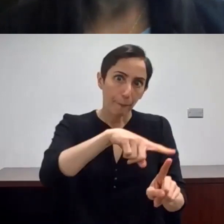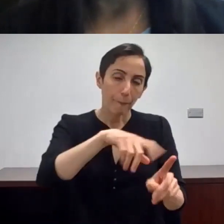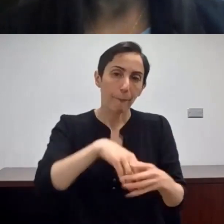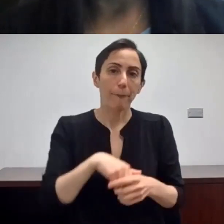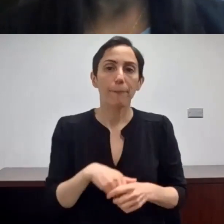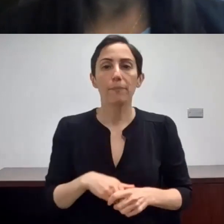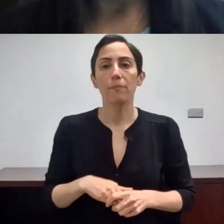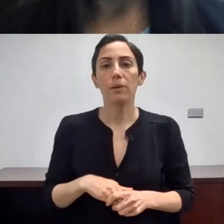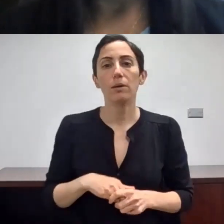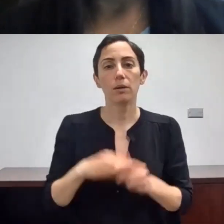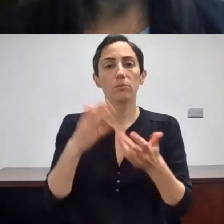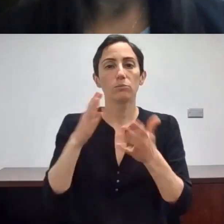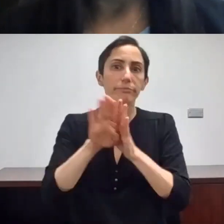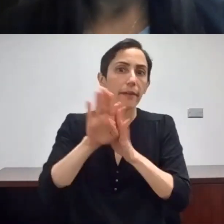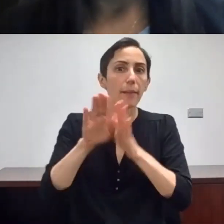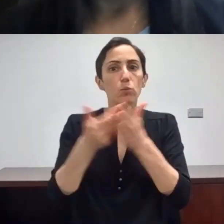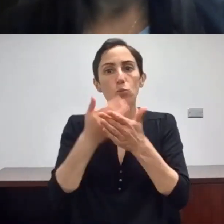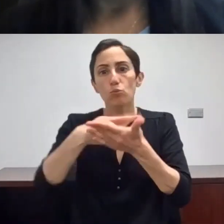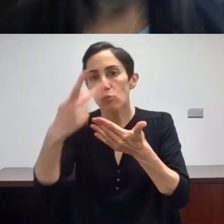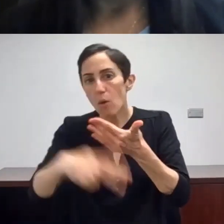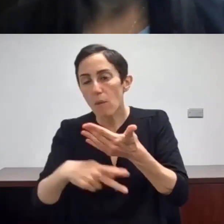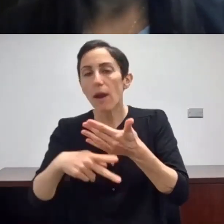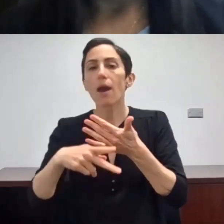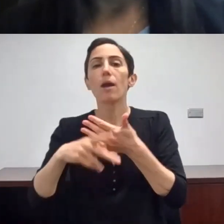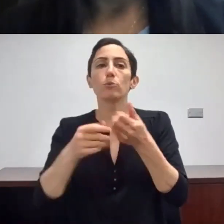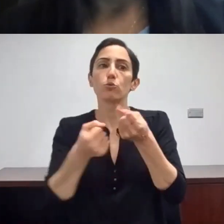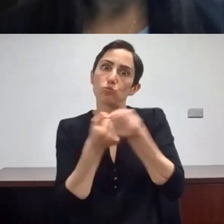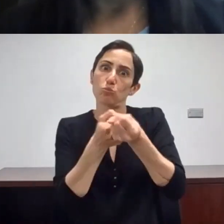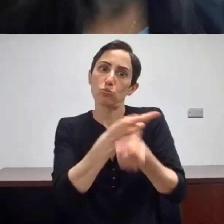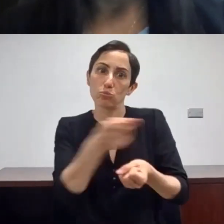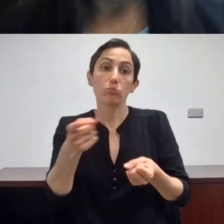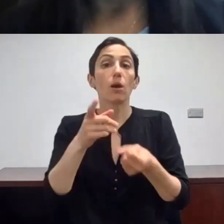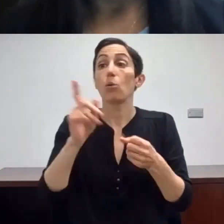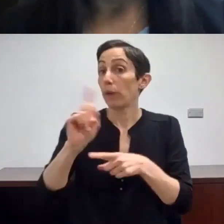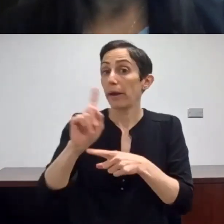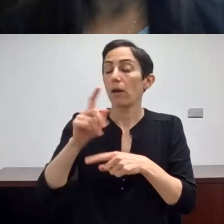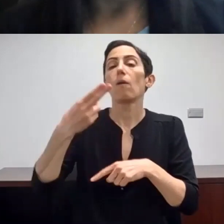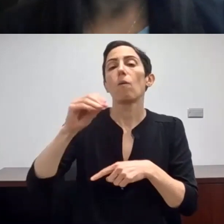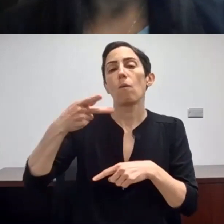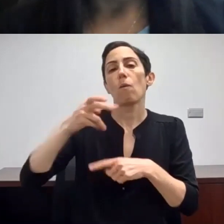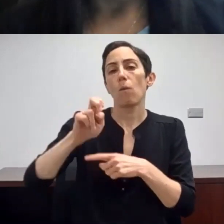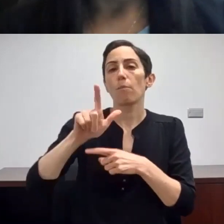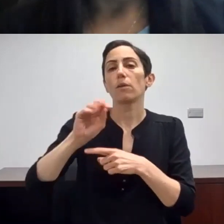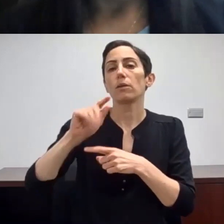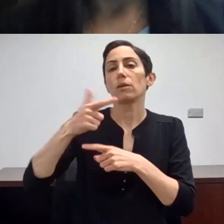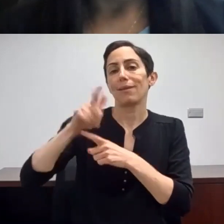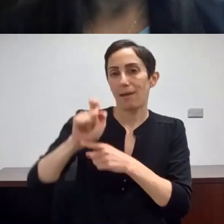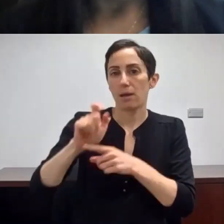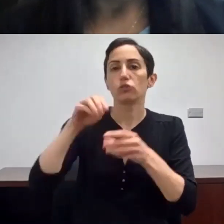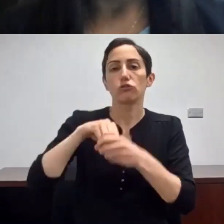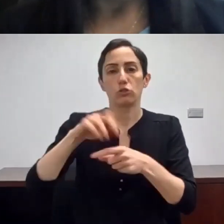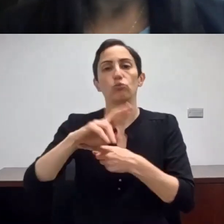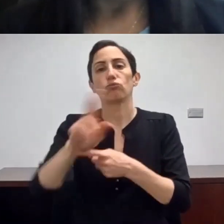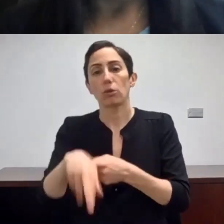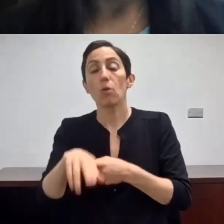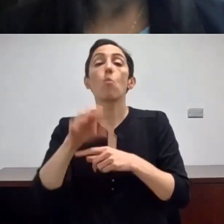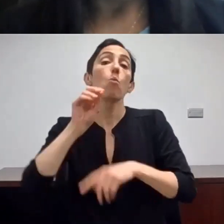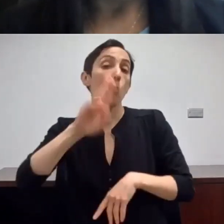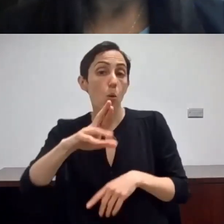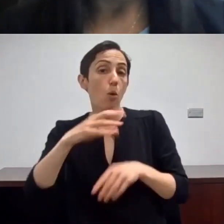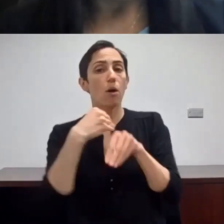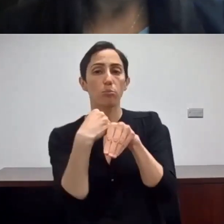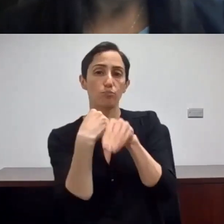offered. We're going to conduct those sessions at our Hope Lodge in Rochester and also virtually to be available